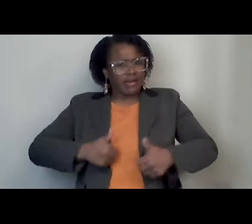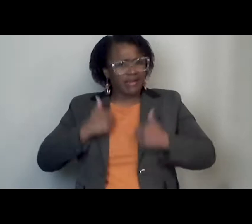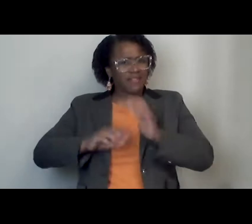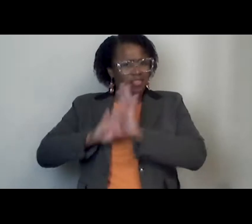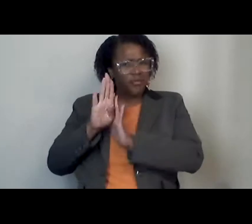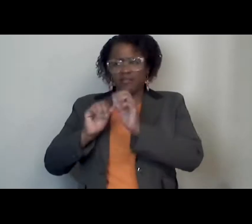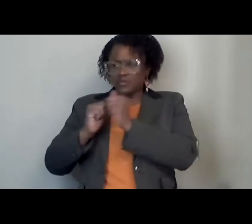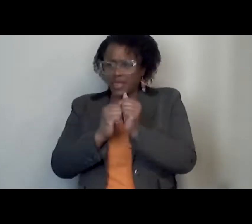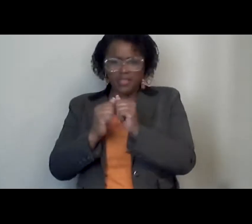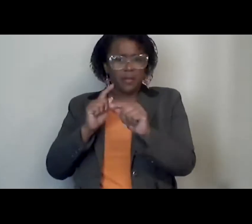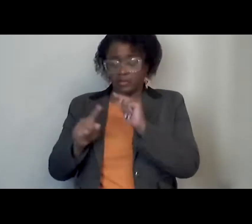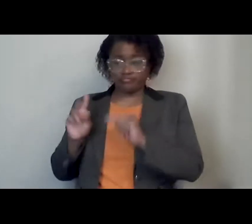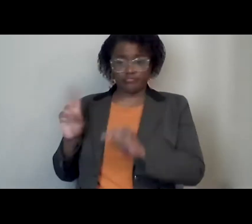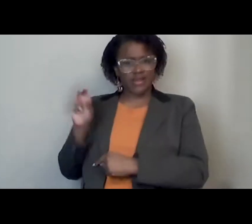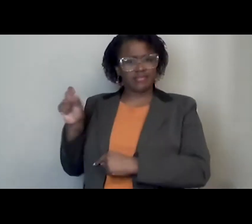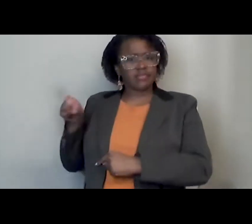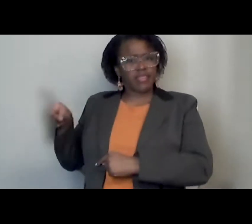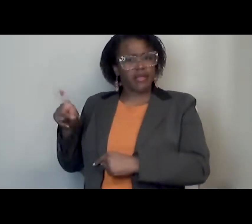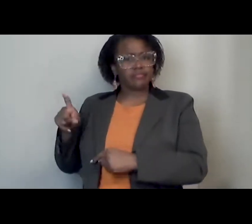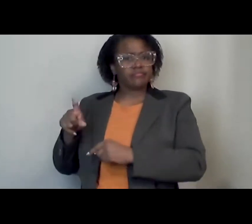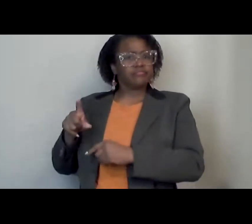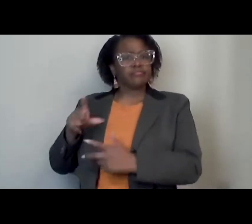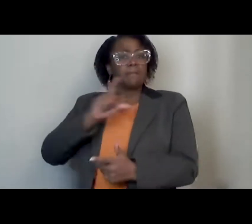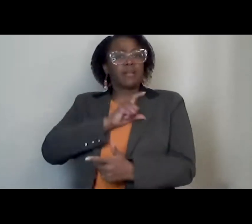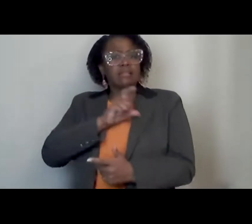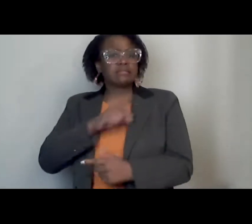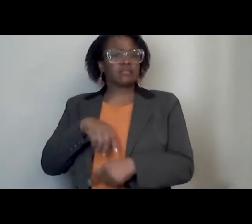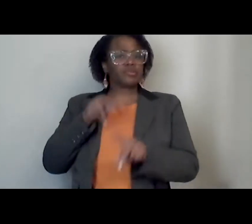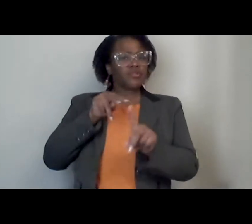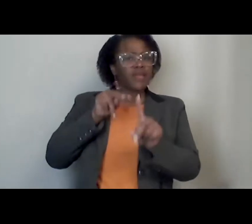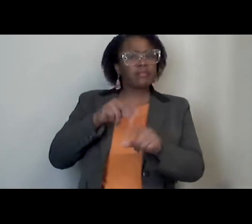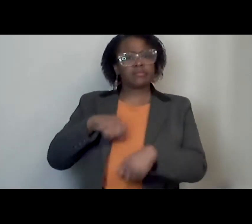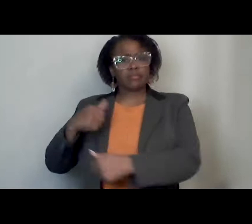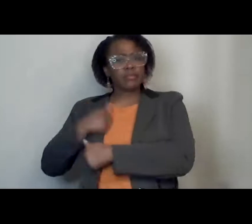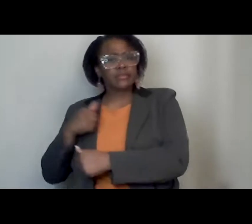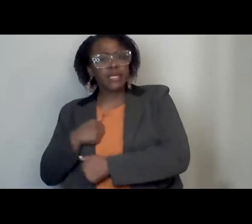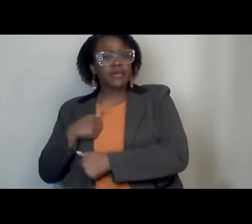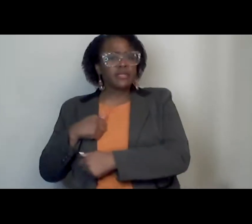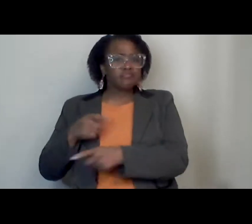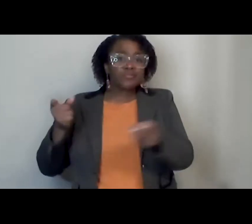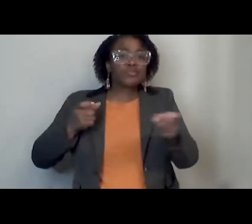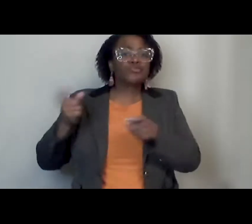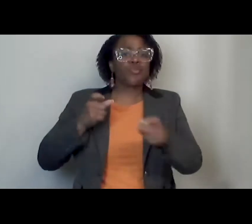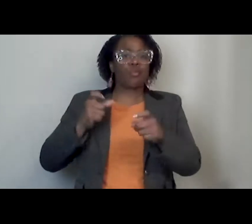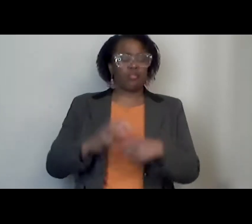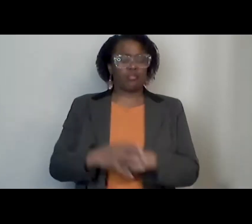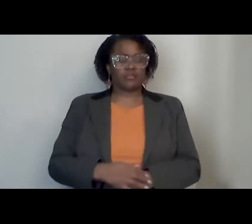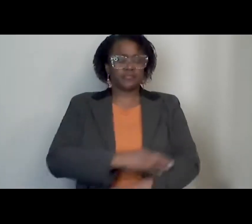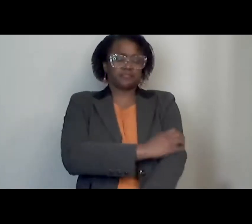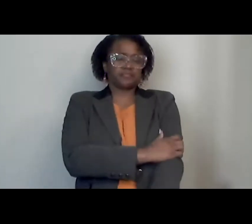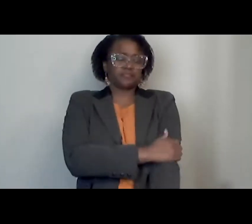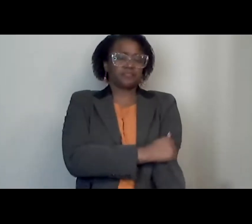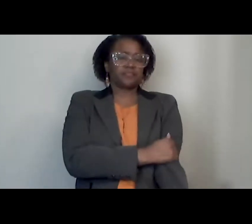dots between policing, surveillance, and militarism across the world. And so, we see